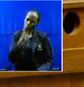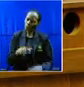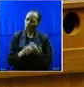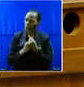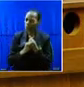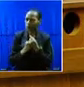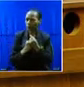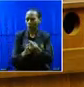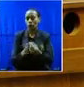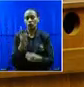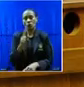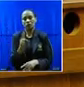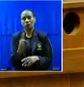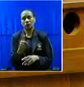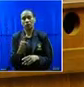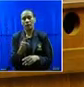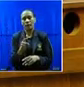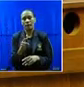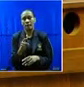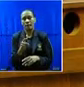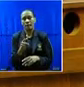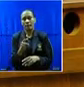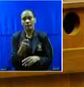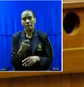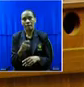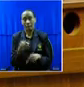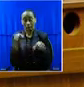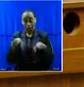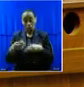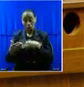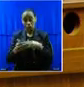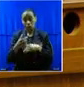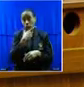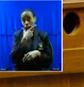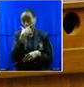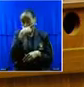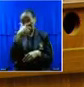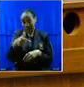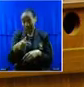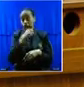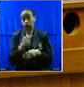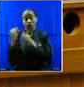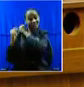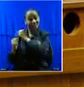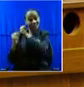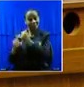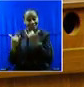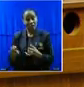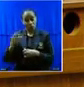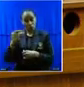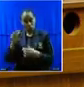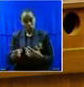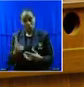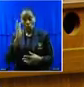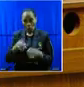buy local campaign for this festive season, with a particular call to support